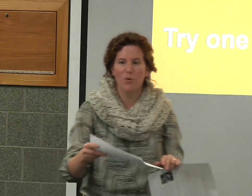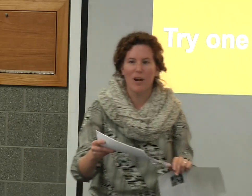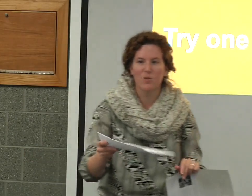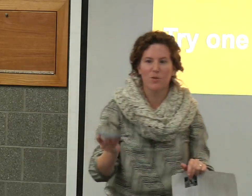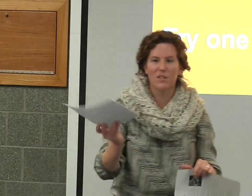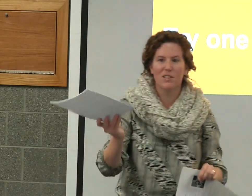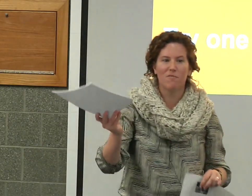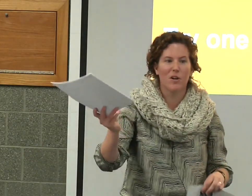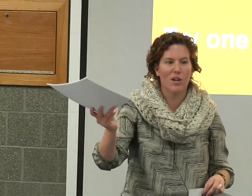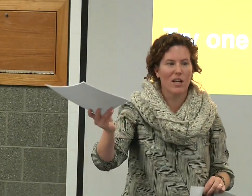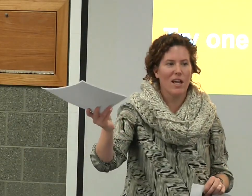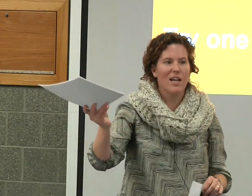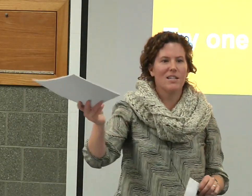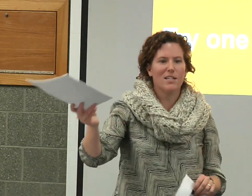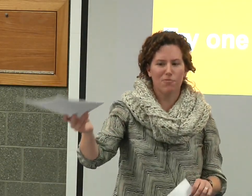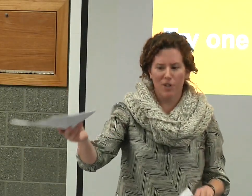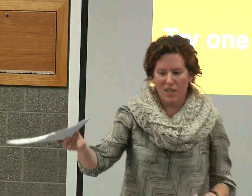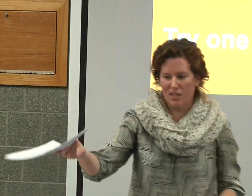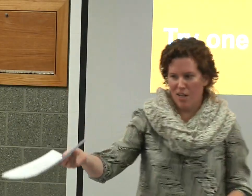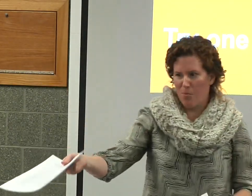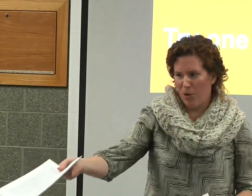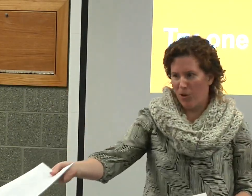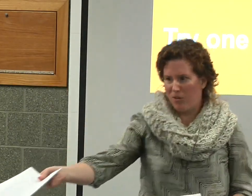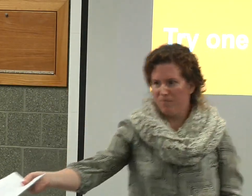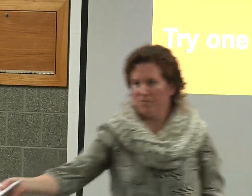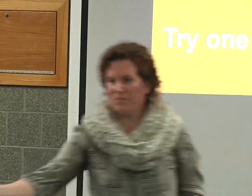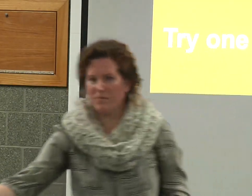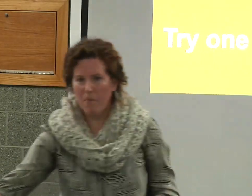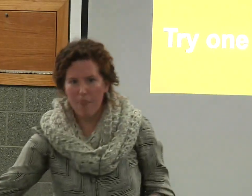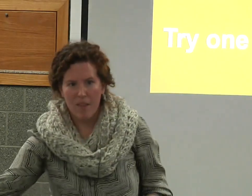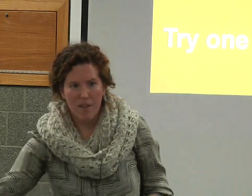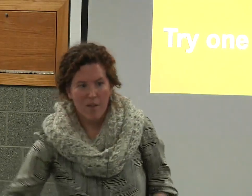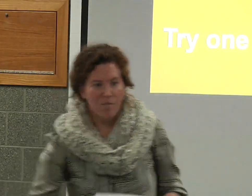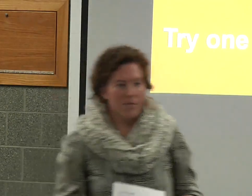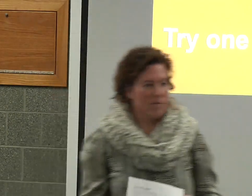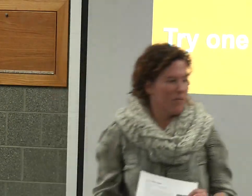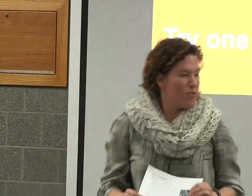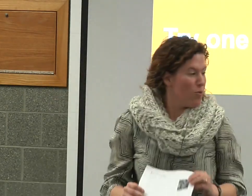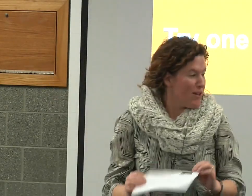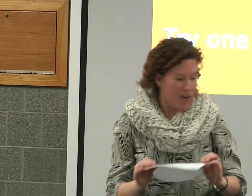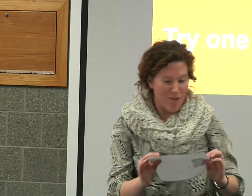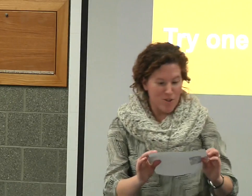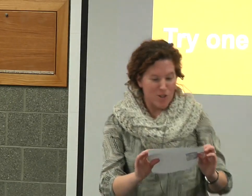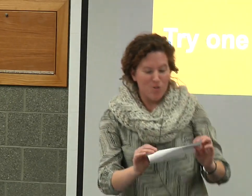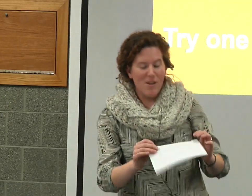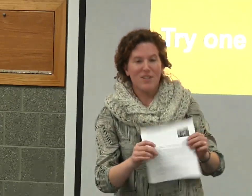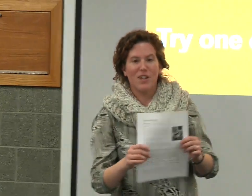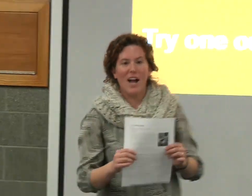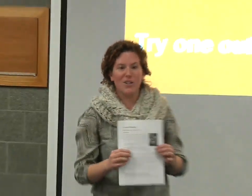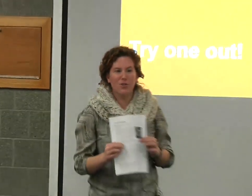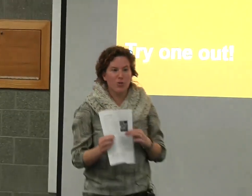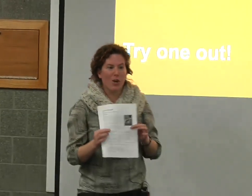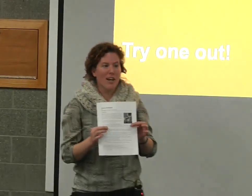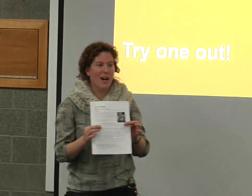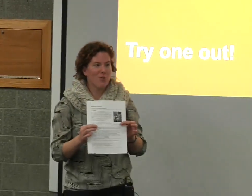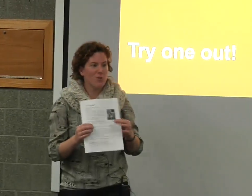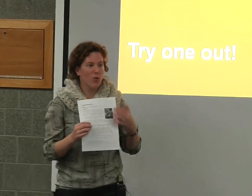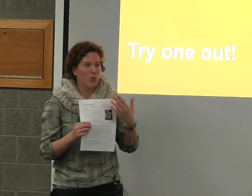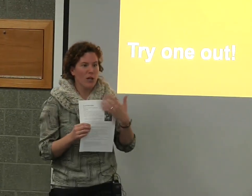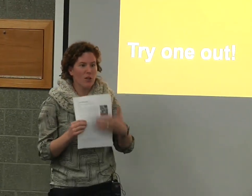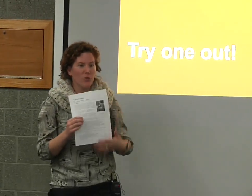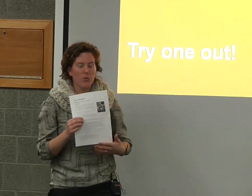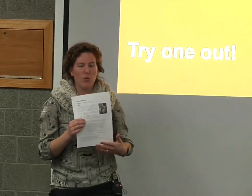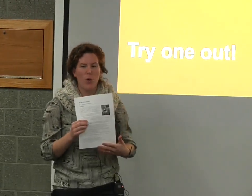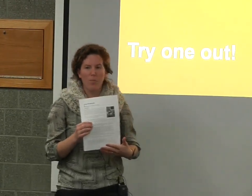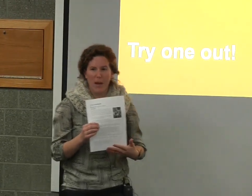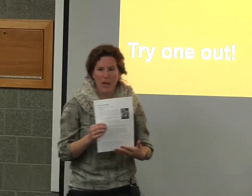can pass this one around so you can see a very different example. So my challenge to you then is to actually try it